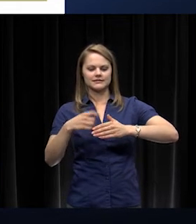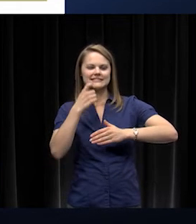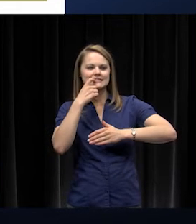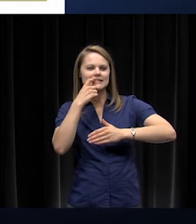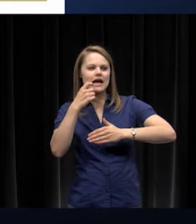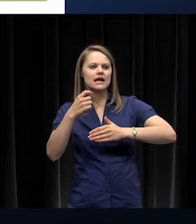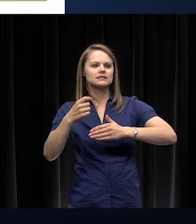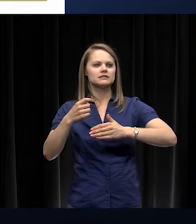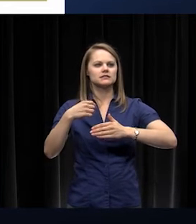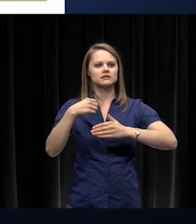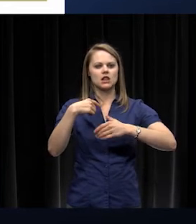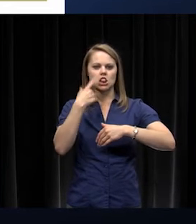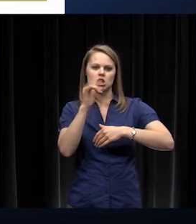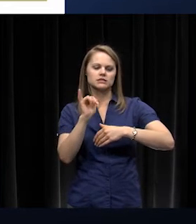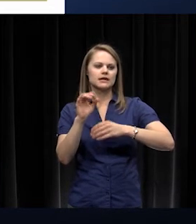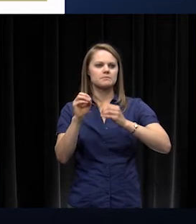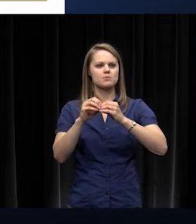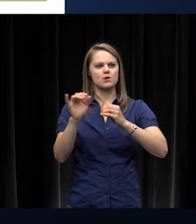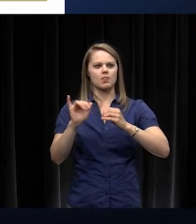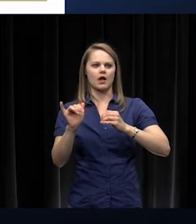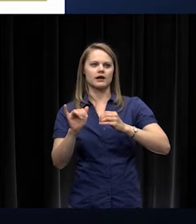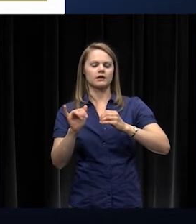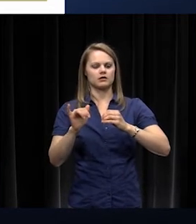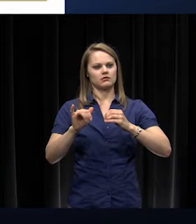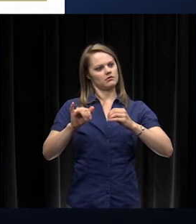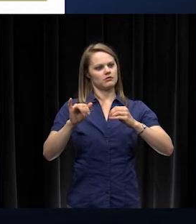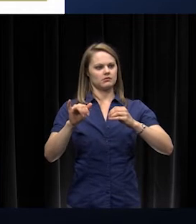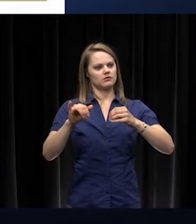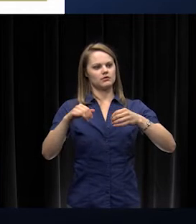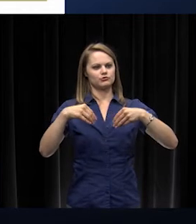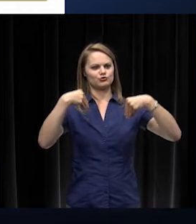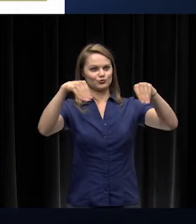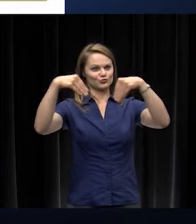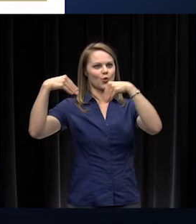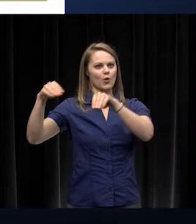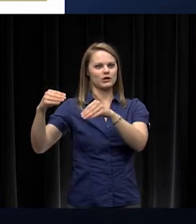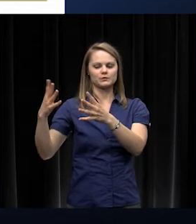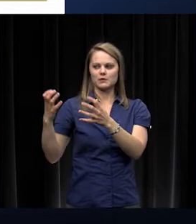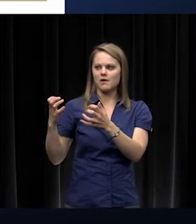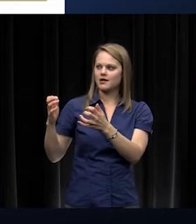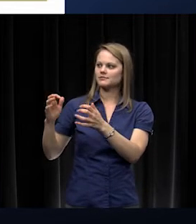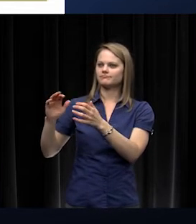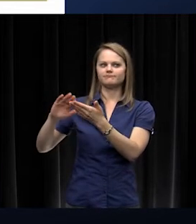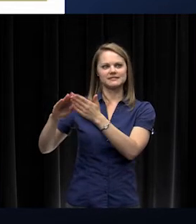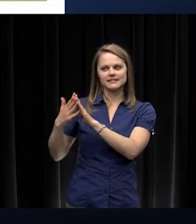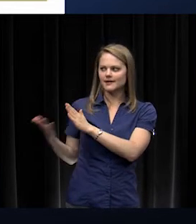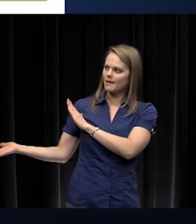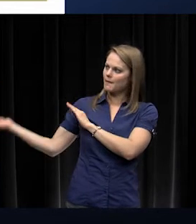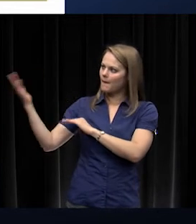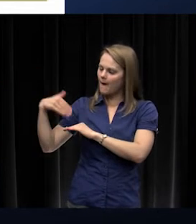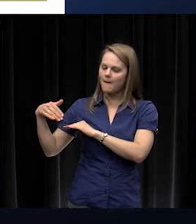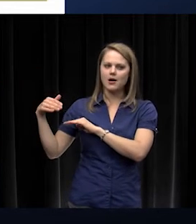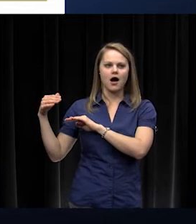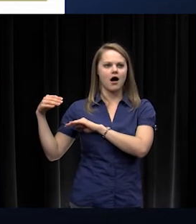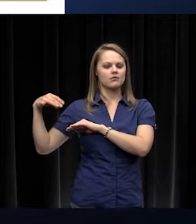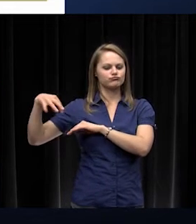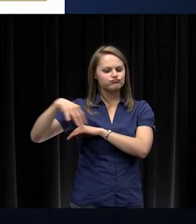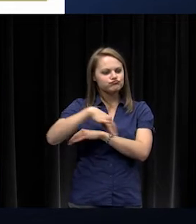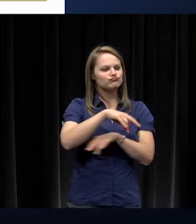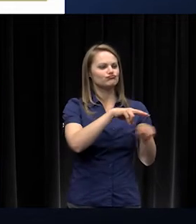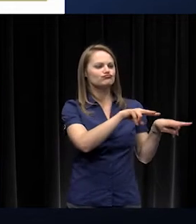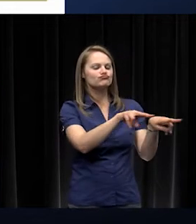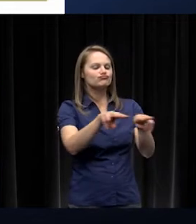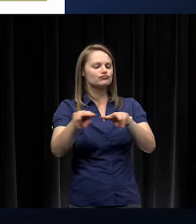in and say, hey, city, come, let's see if we can get some synergies with downtown, more of an open feel to it. And it'll have their own separate